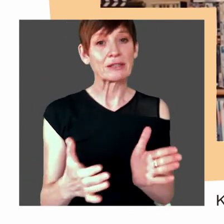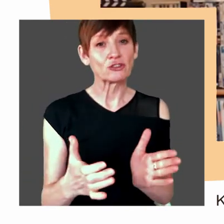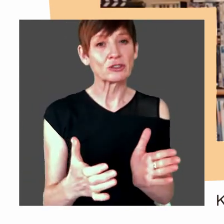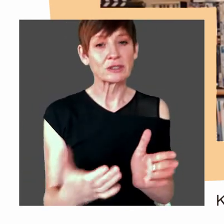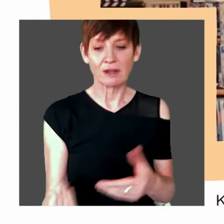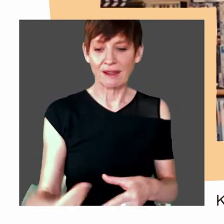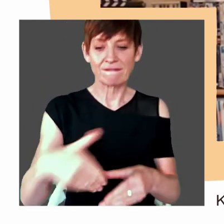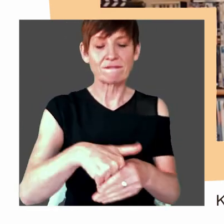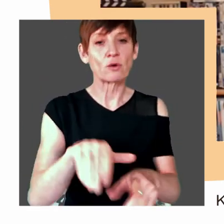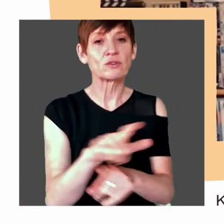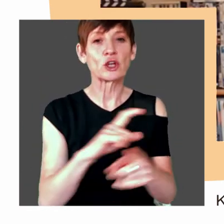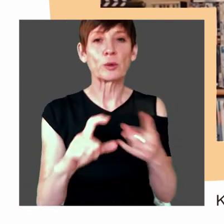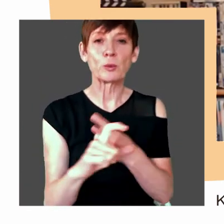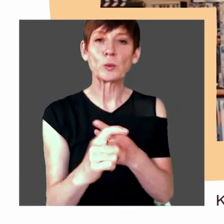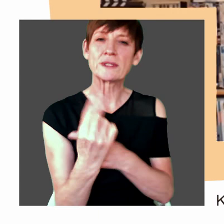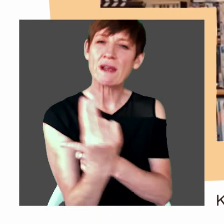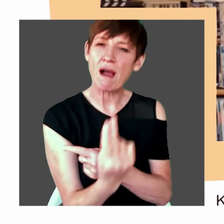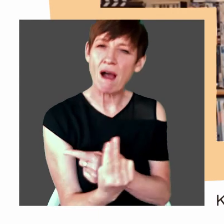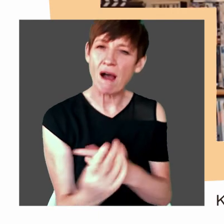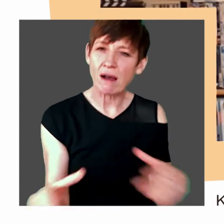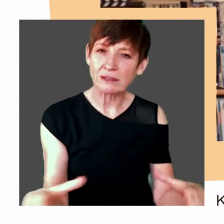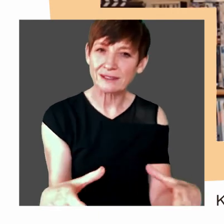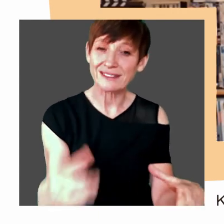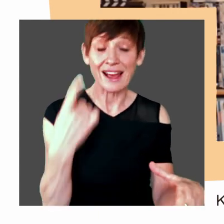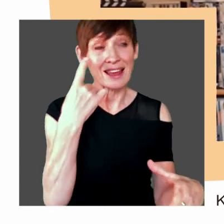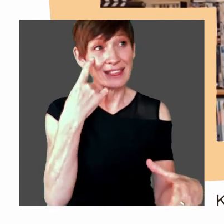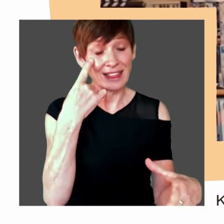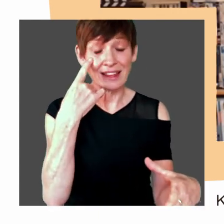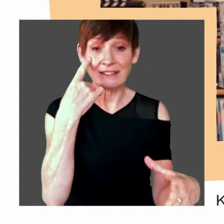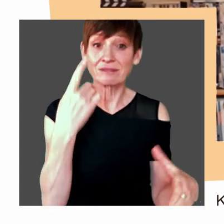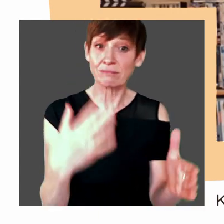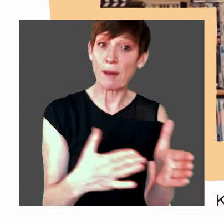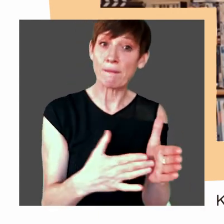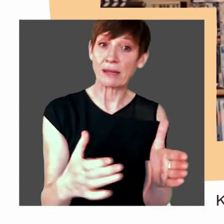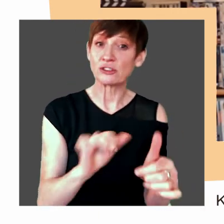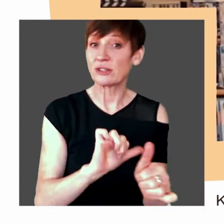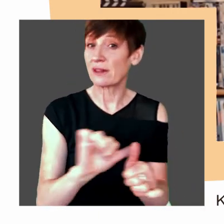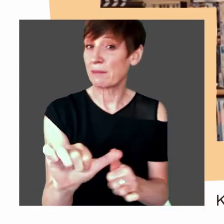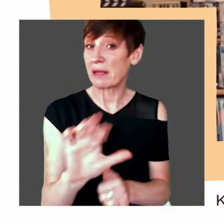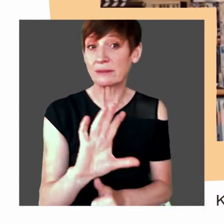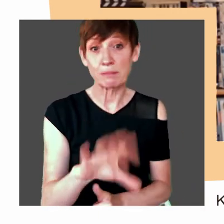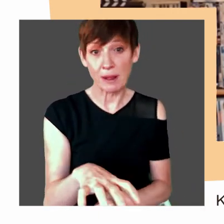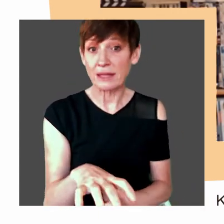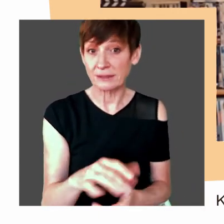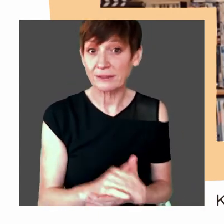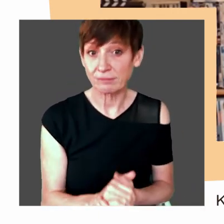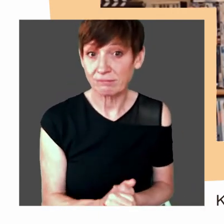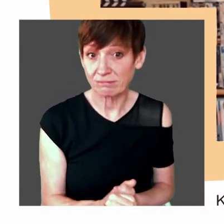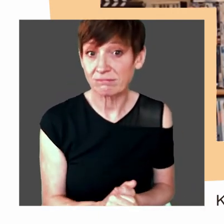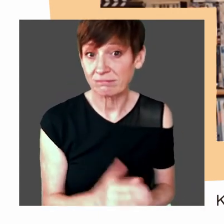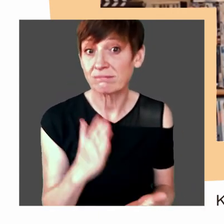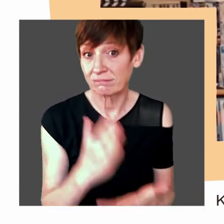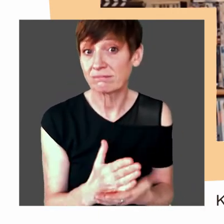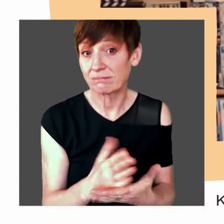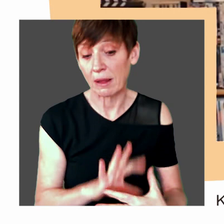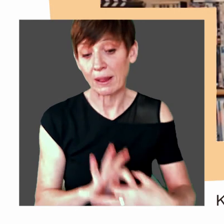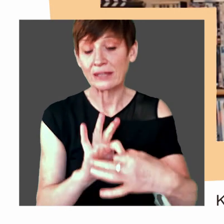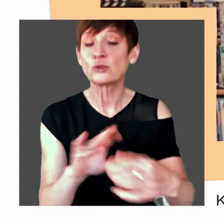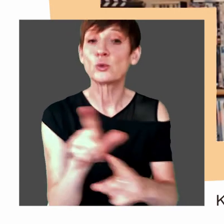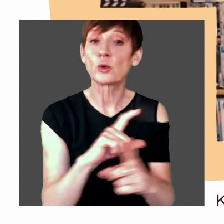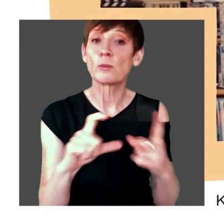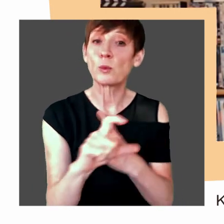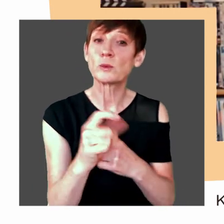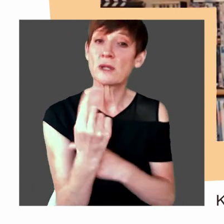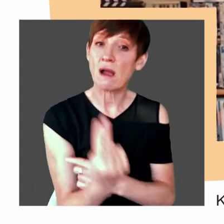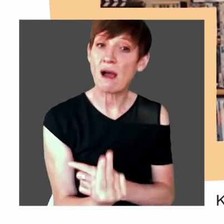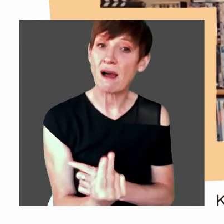arts, I feel like it's one of the best places that invest in community arts. So I find